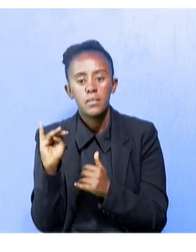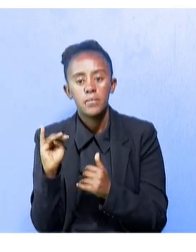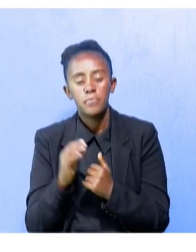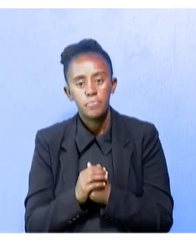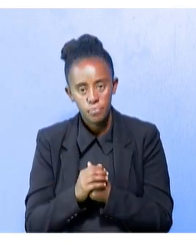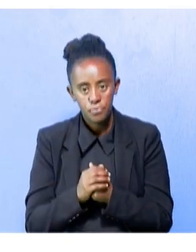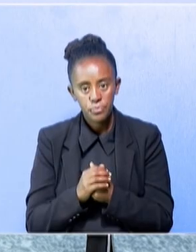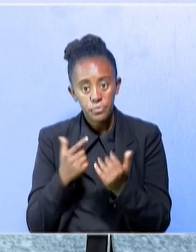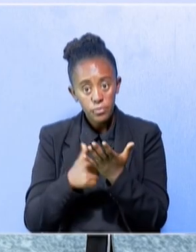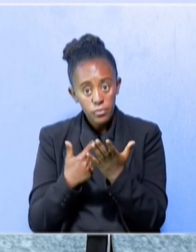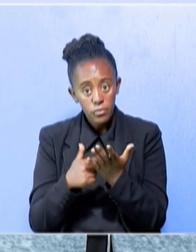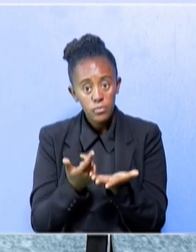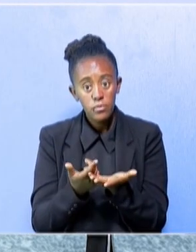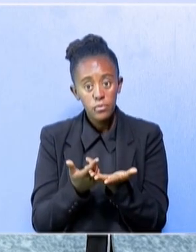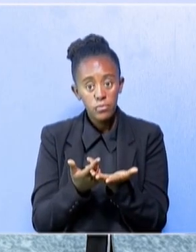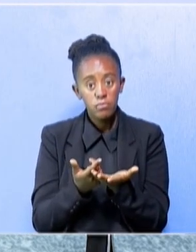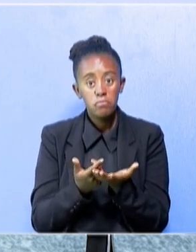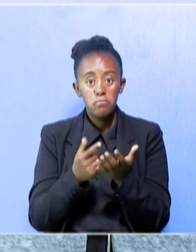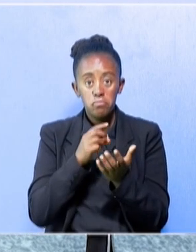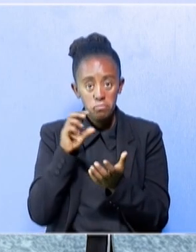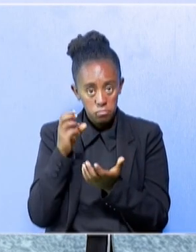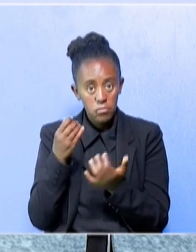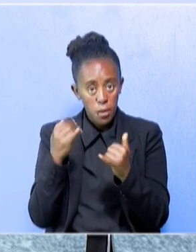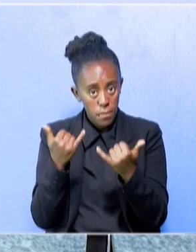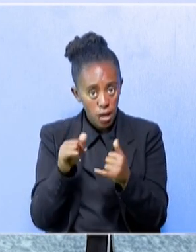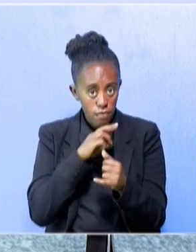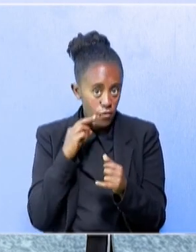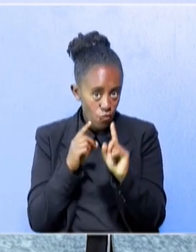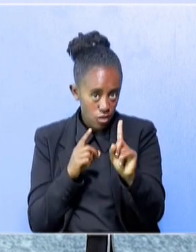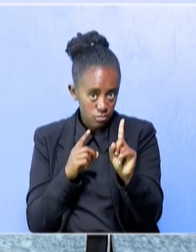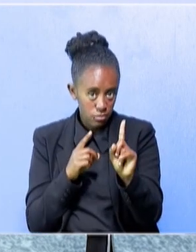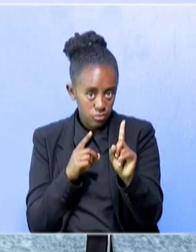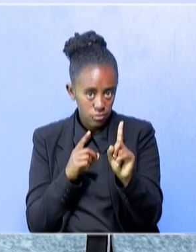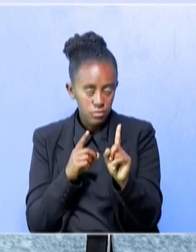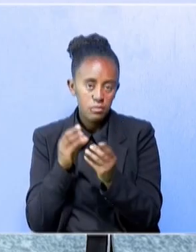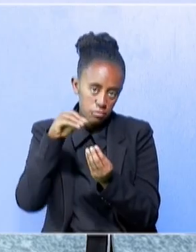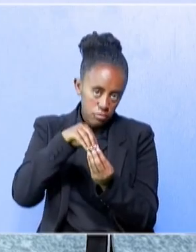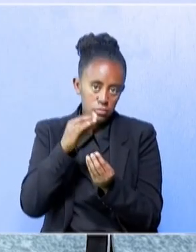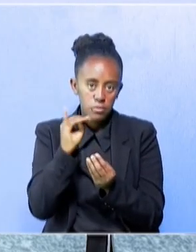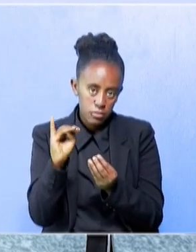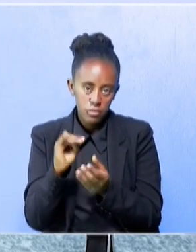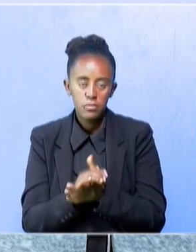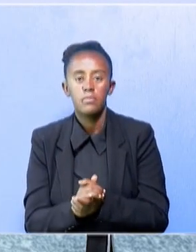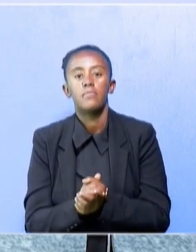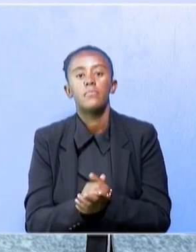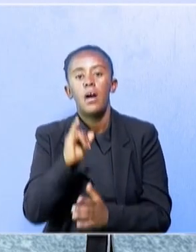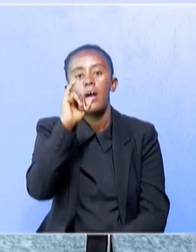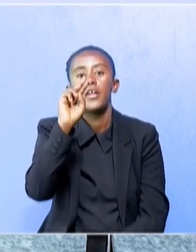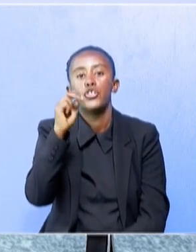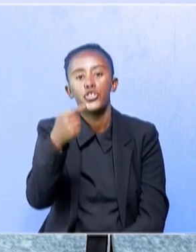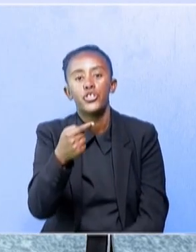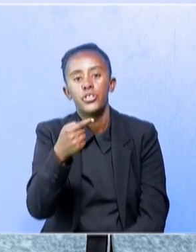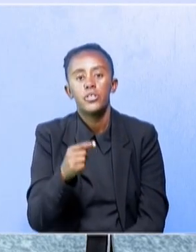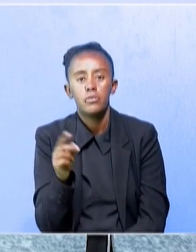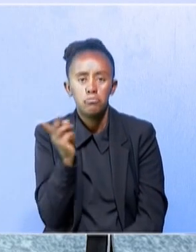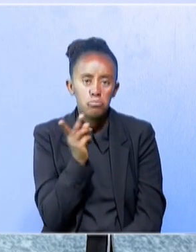Here is the meaning of the word what verb 1 means, that is play, is that is a verb 1. Right? This is ing must. Was